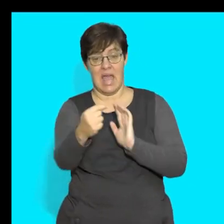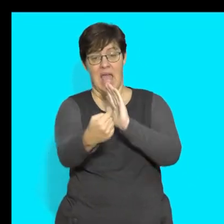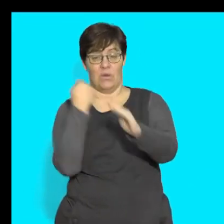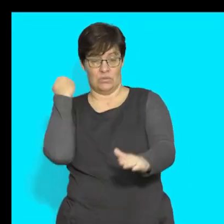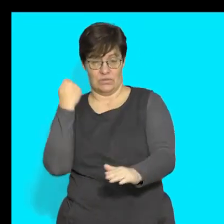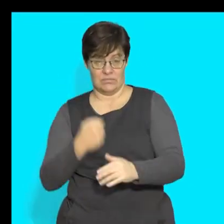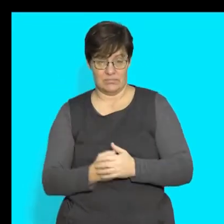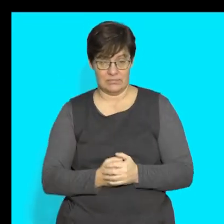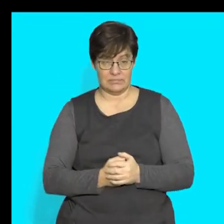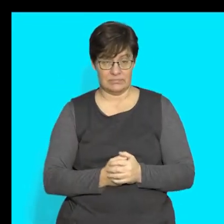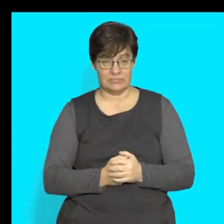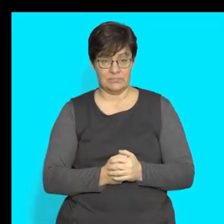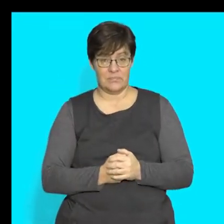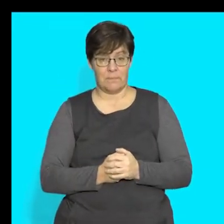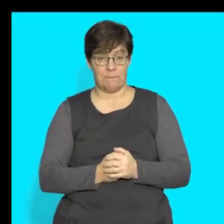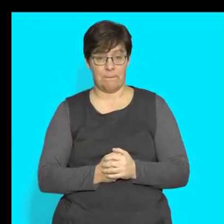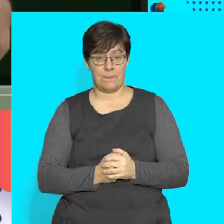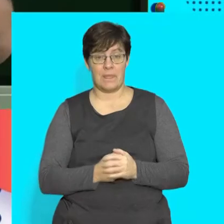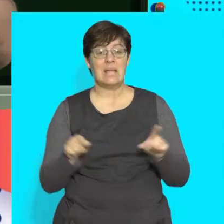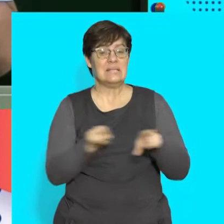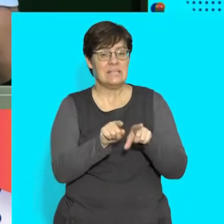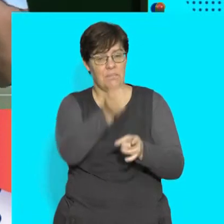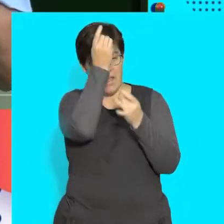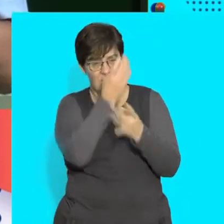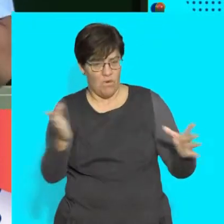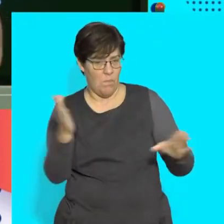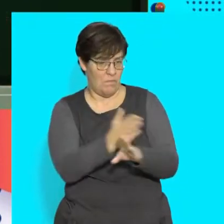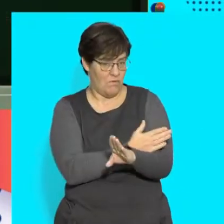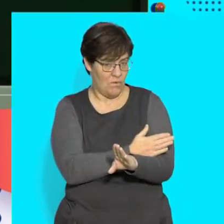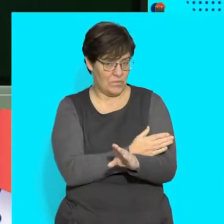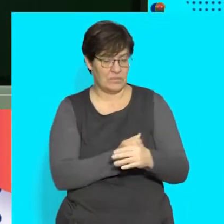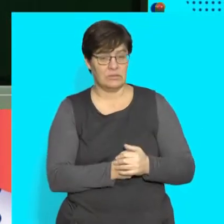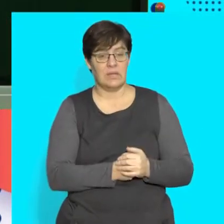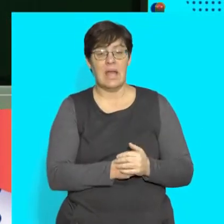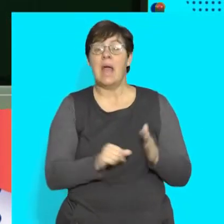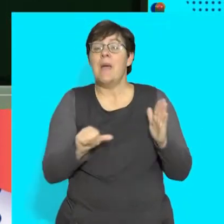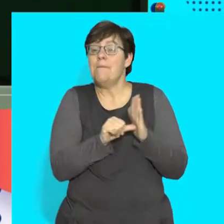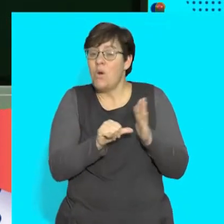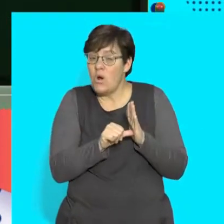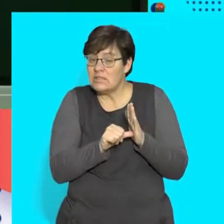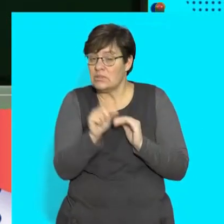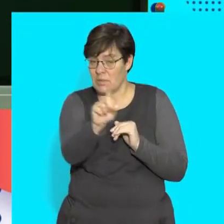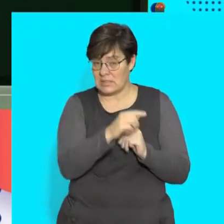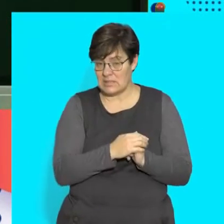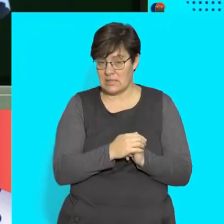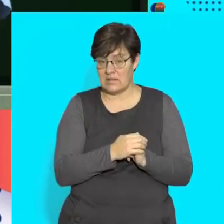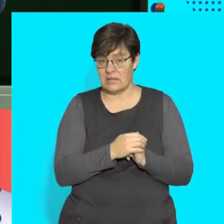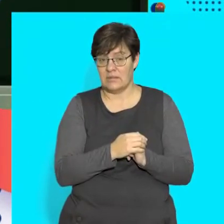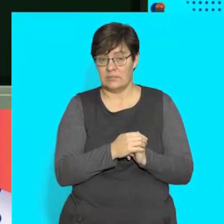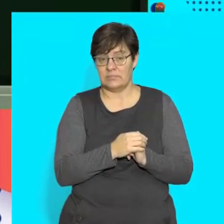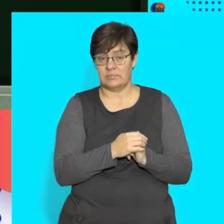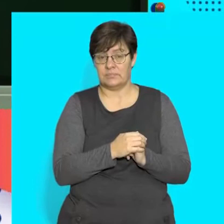D coming out over there. But as I said to you just now, what the trick is what